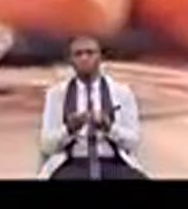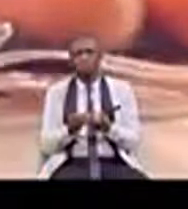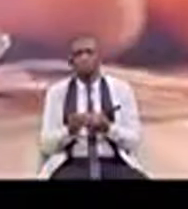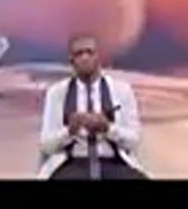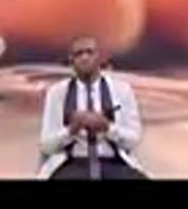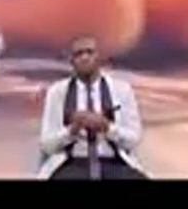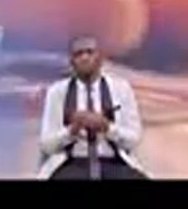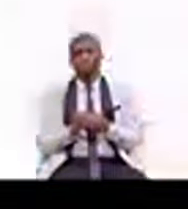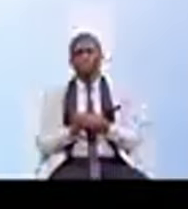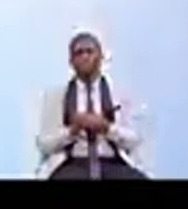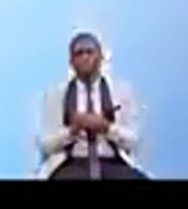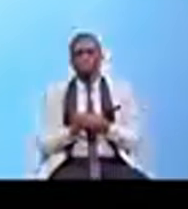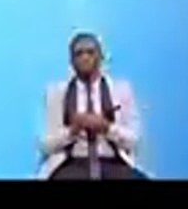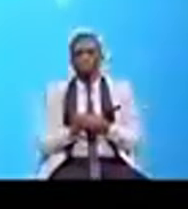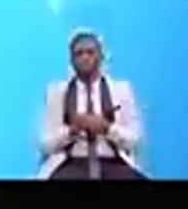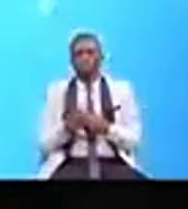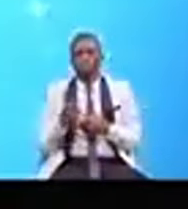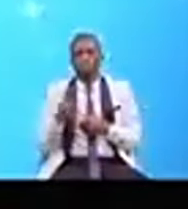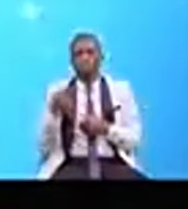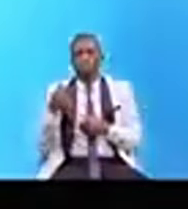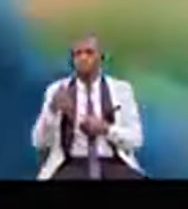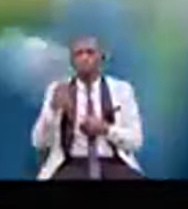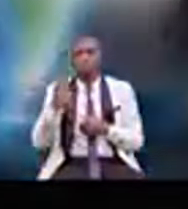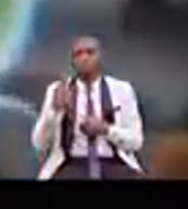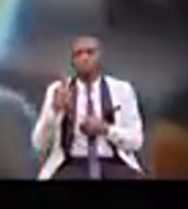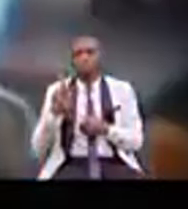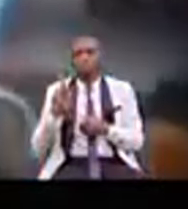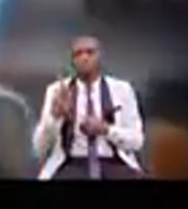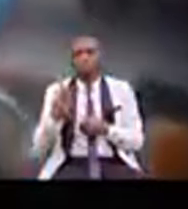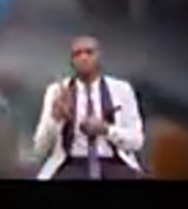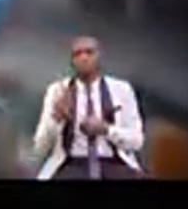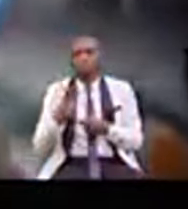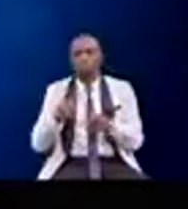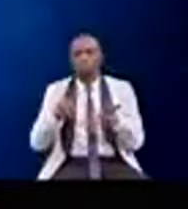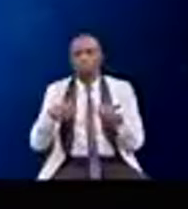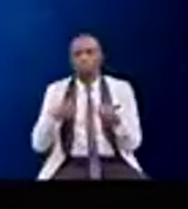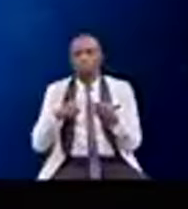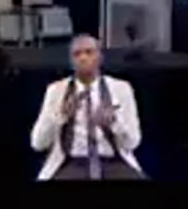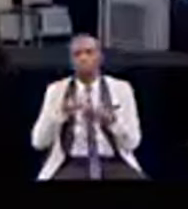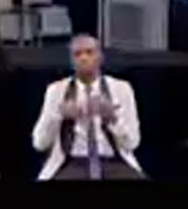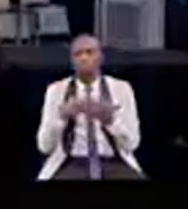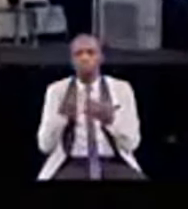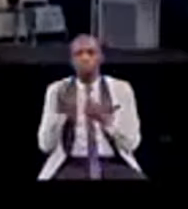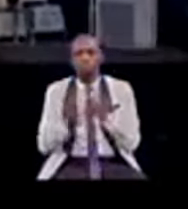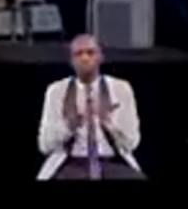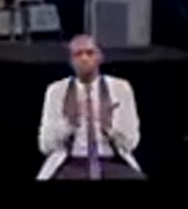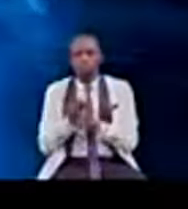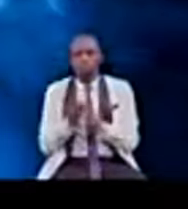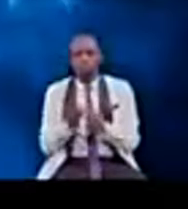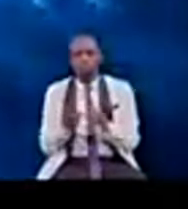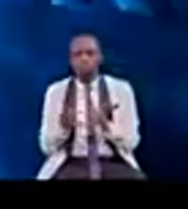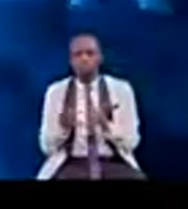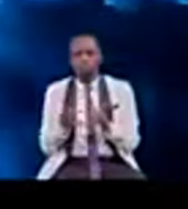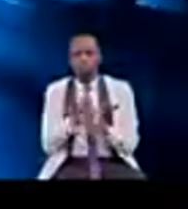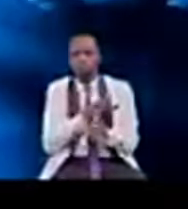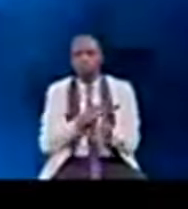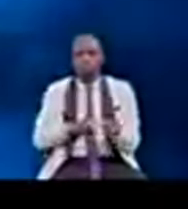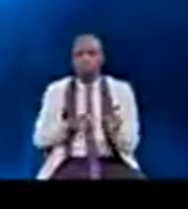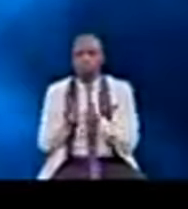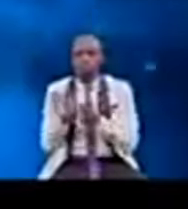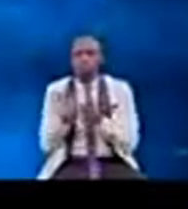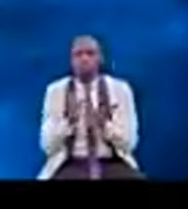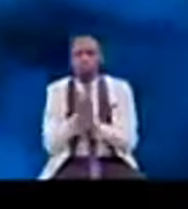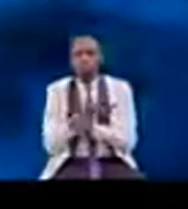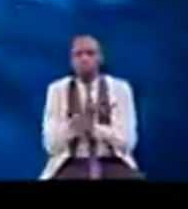be engaged and involved with things, normal things, ordinary things